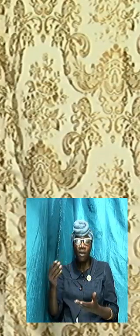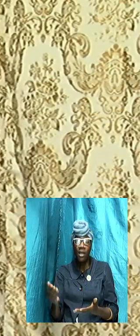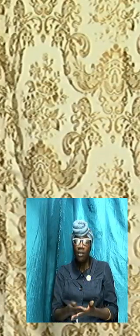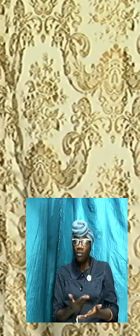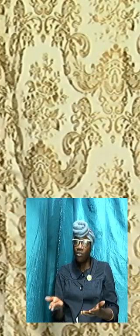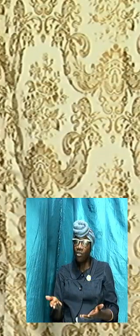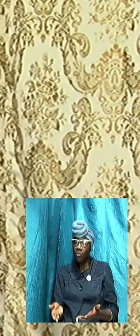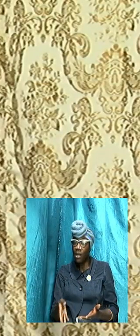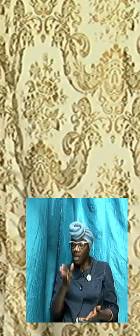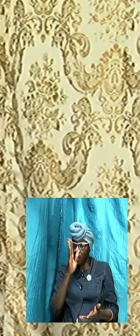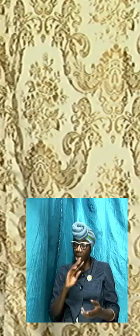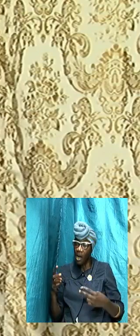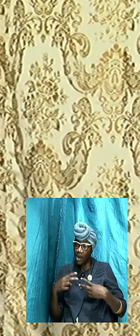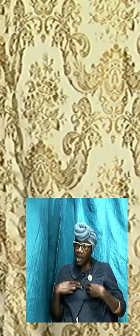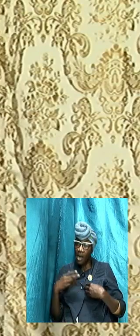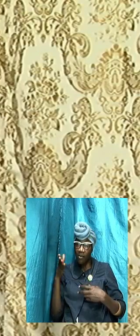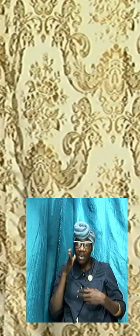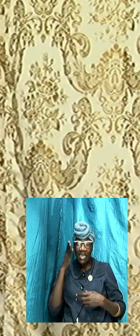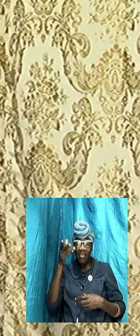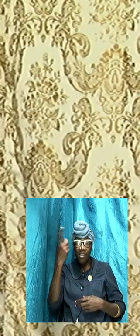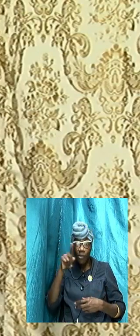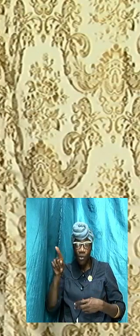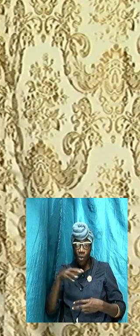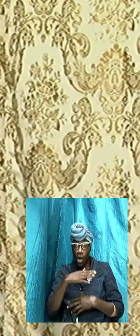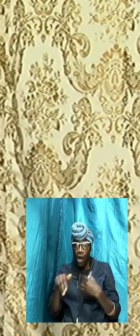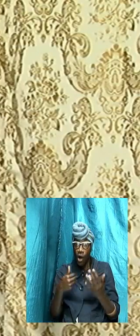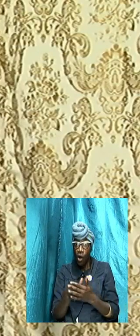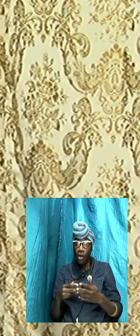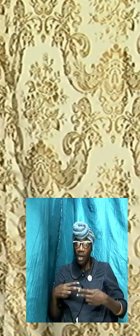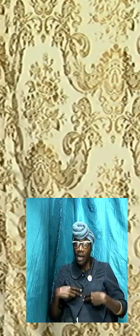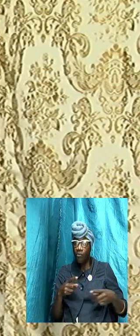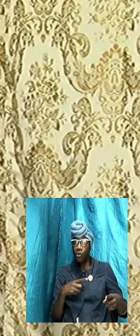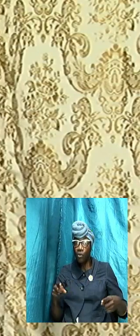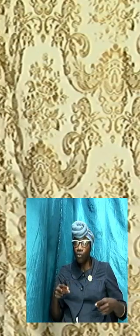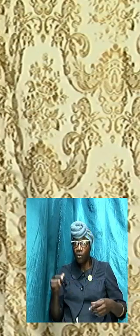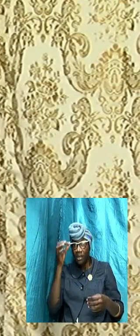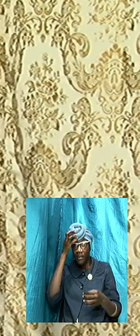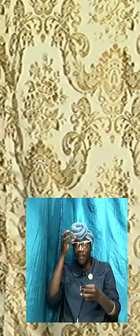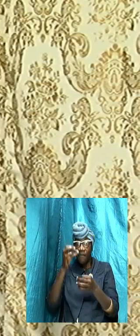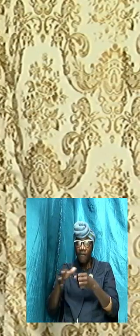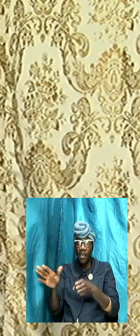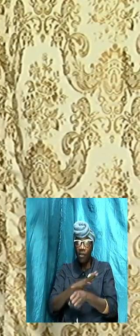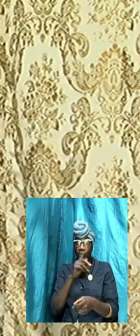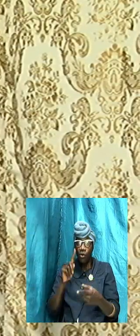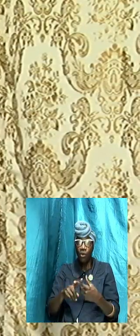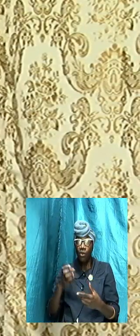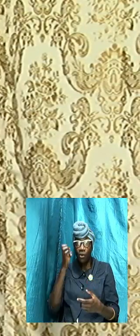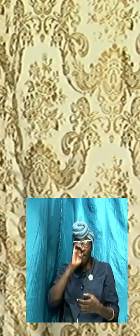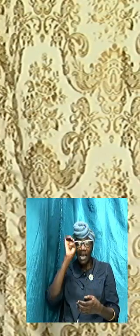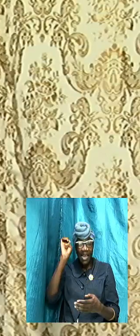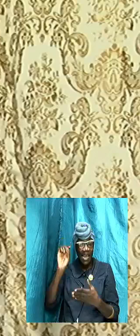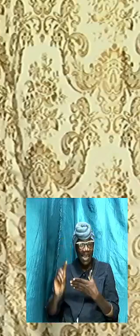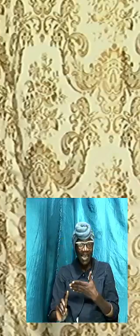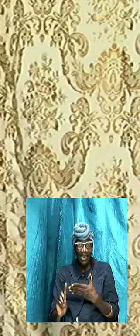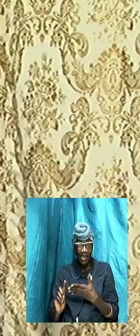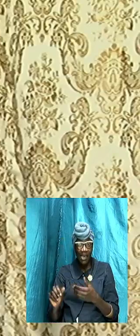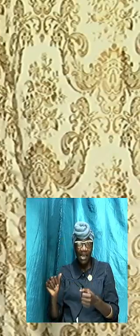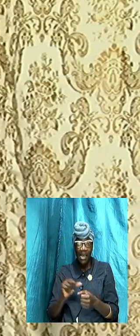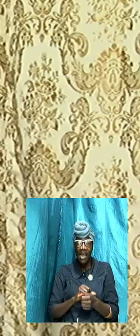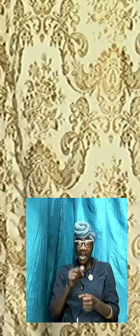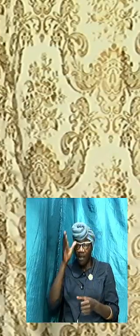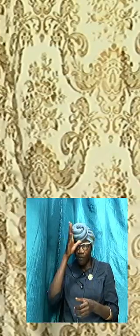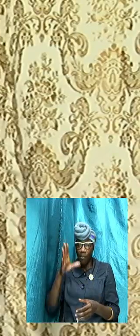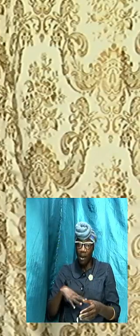that God have destined for you, and all you have to do is be faithful to the end. The Bible says, and every man that have